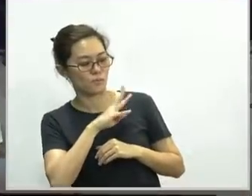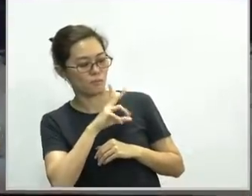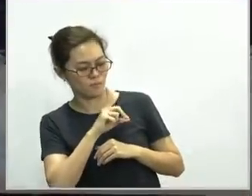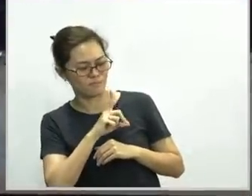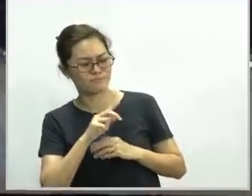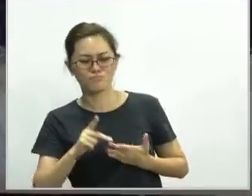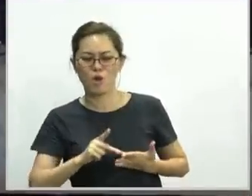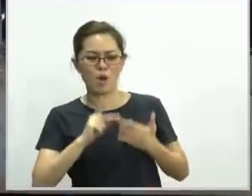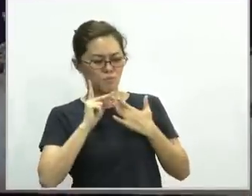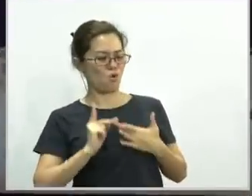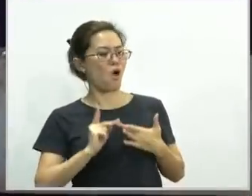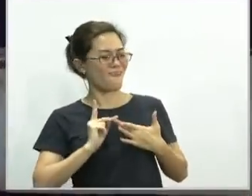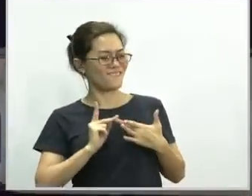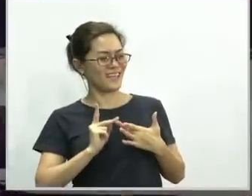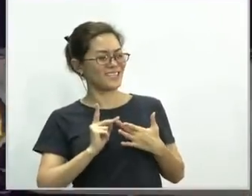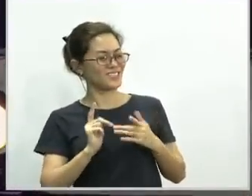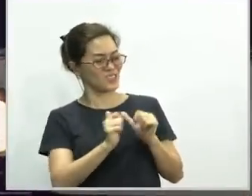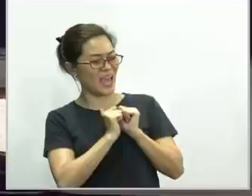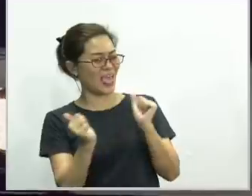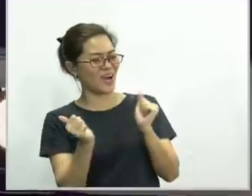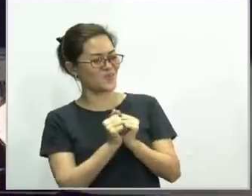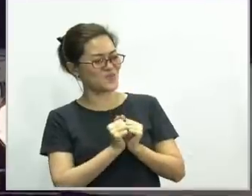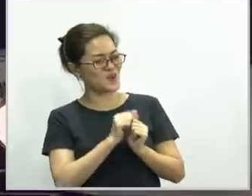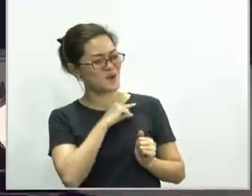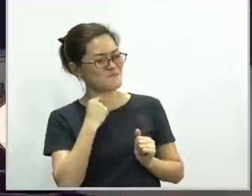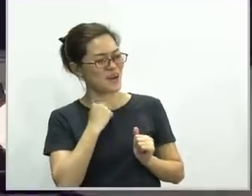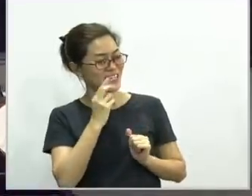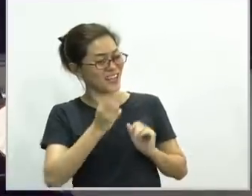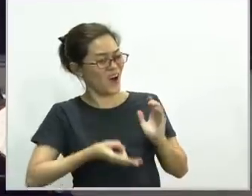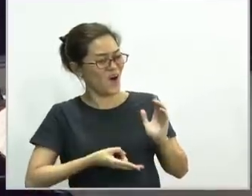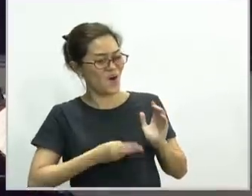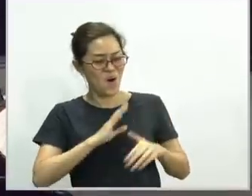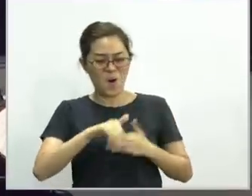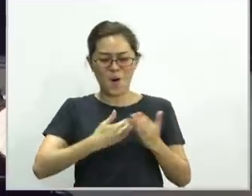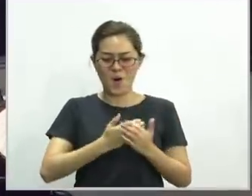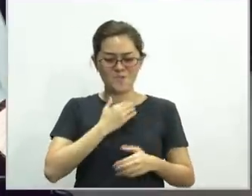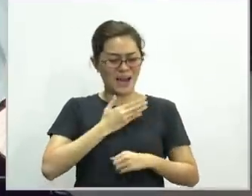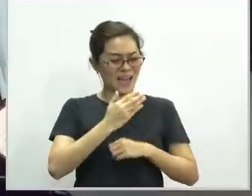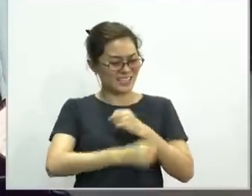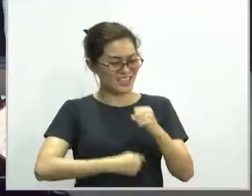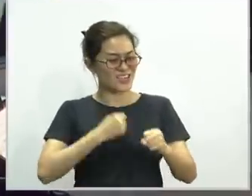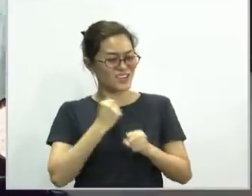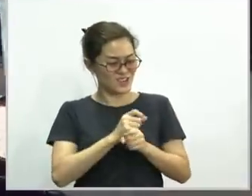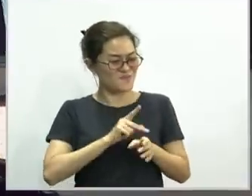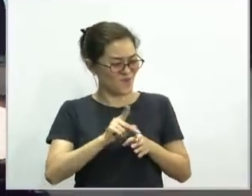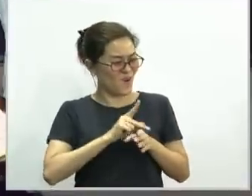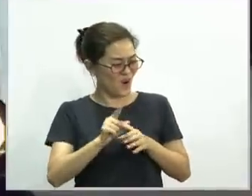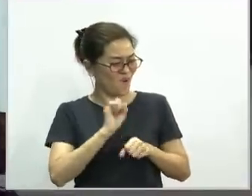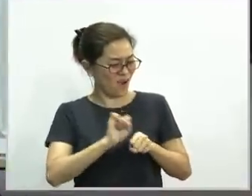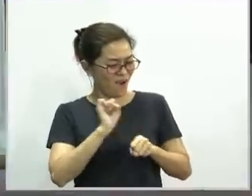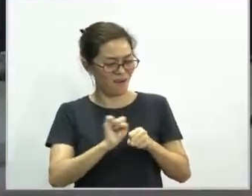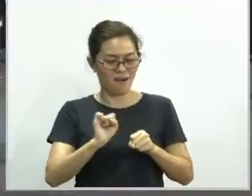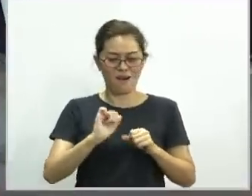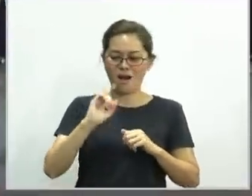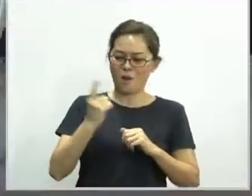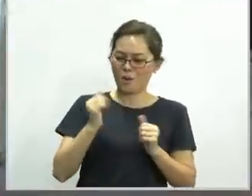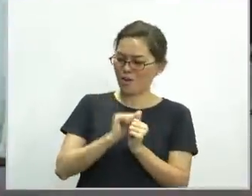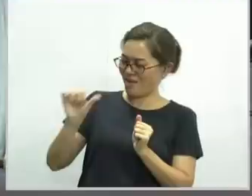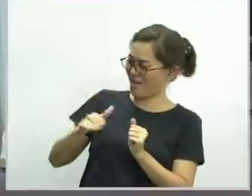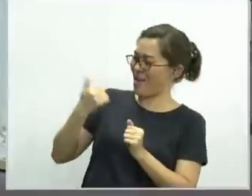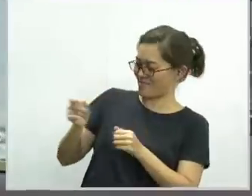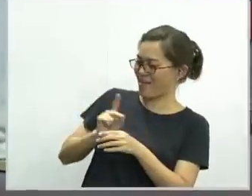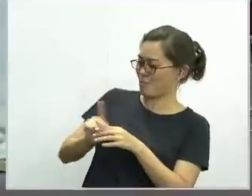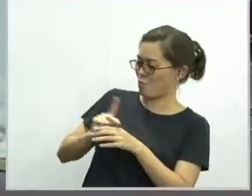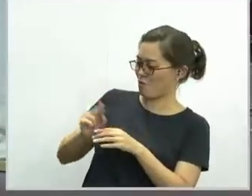to be able to host with the pastor. All my years of being a professional host, it has always been hosting with another